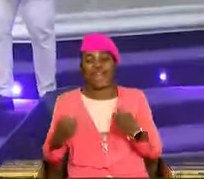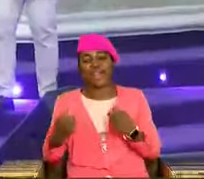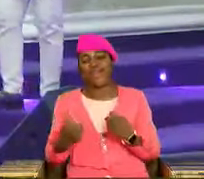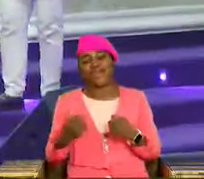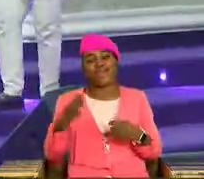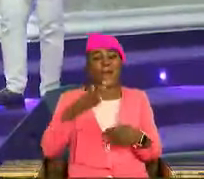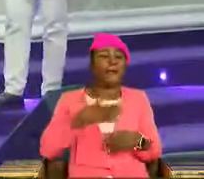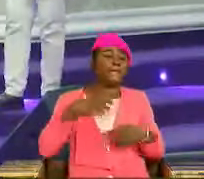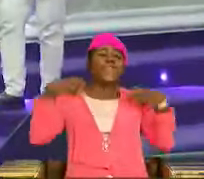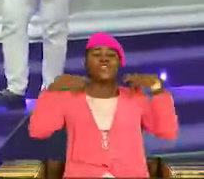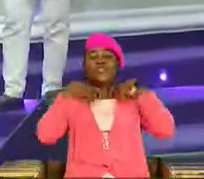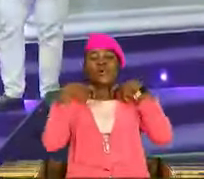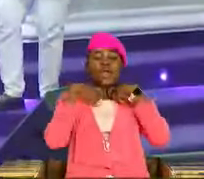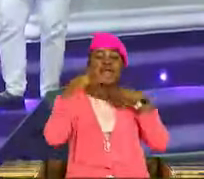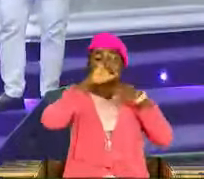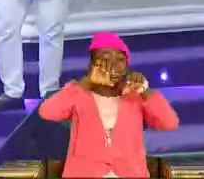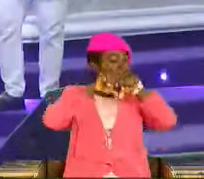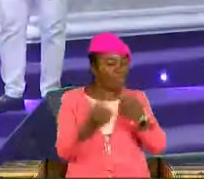hallelu